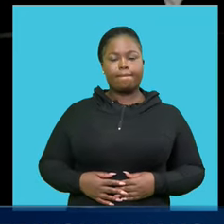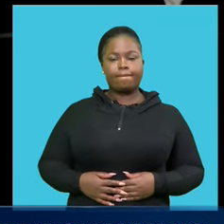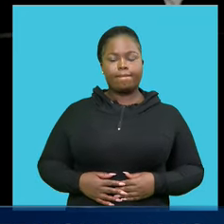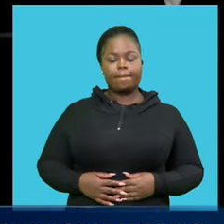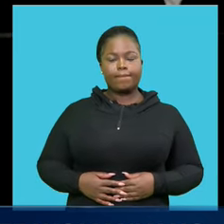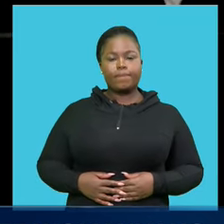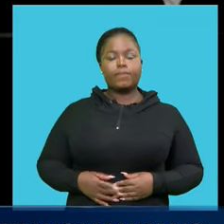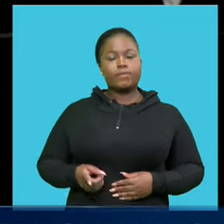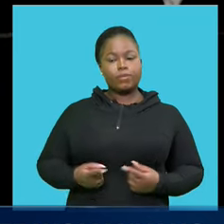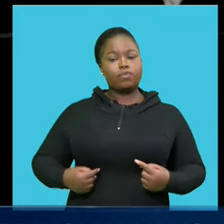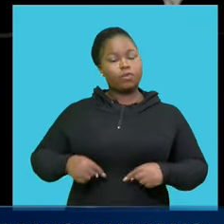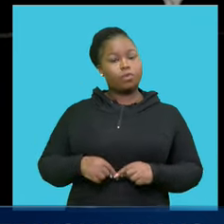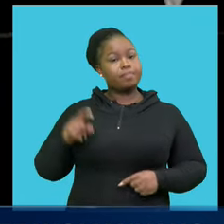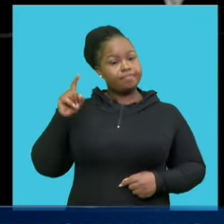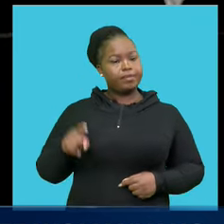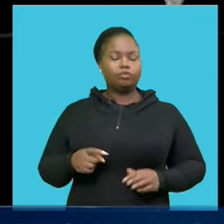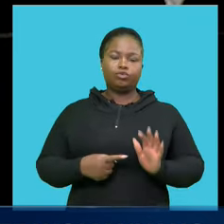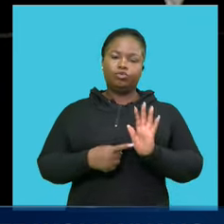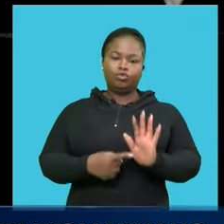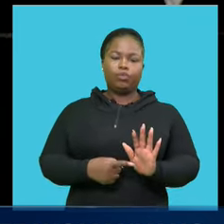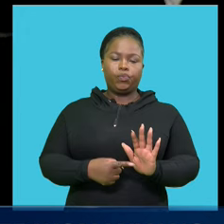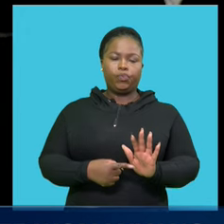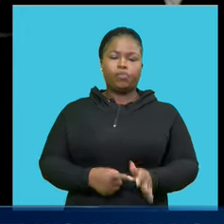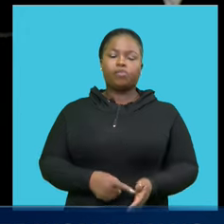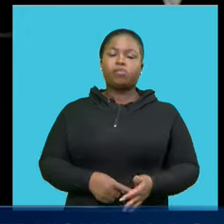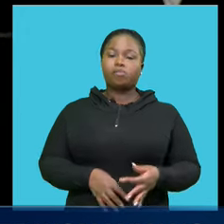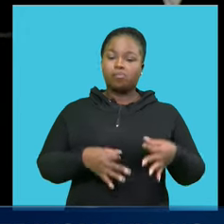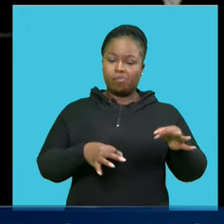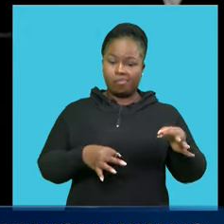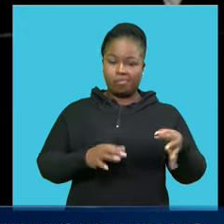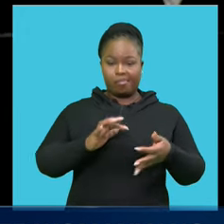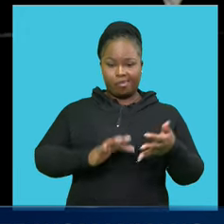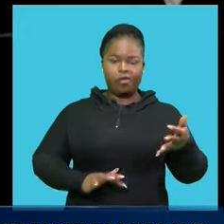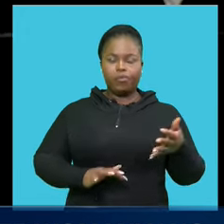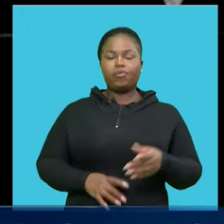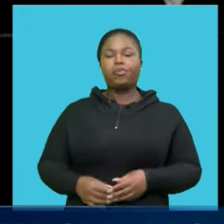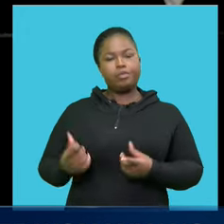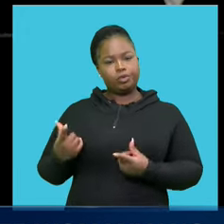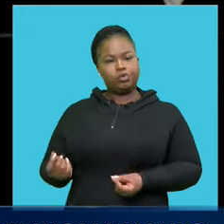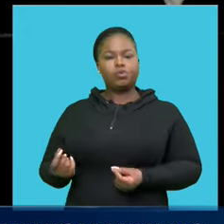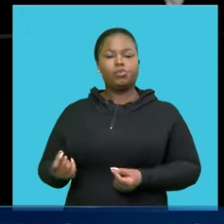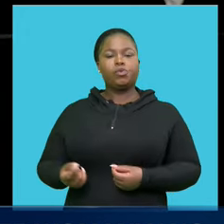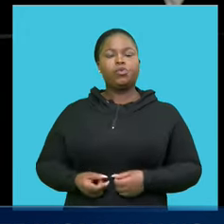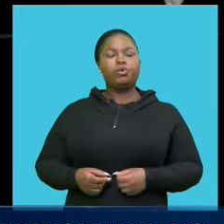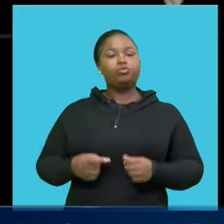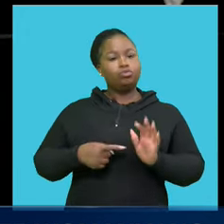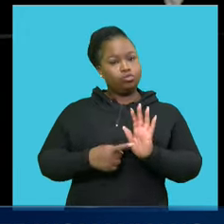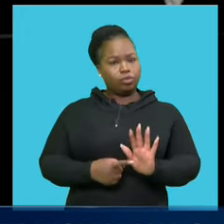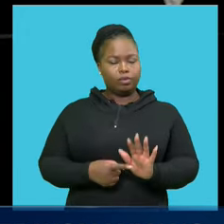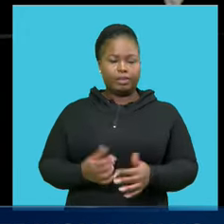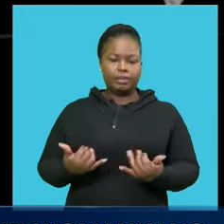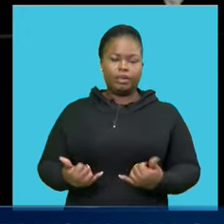We must demonstrate in word and in deed that this is an era of a government